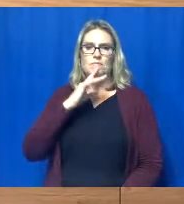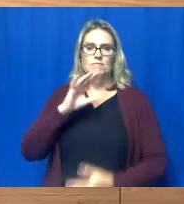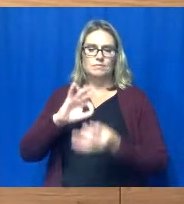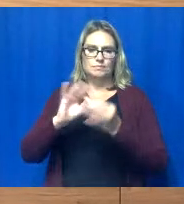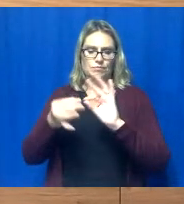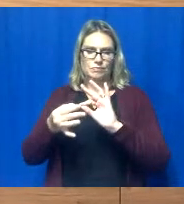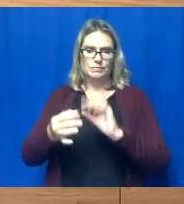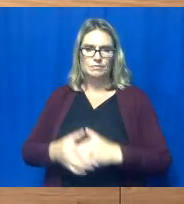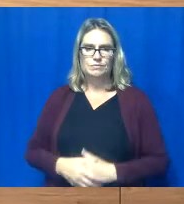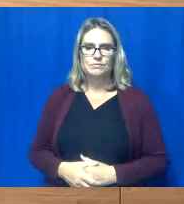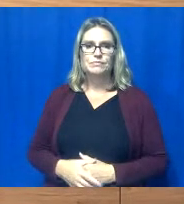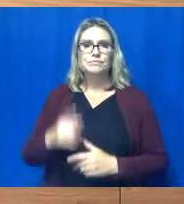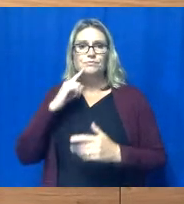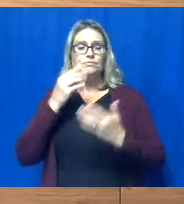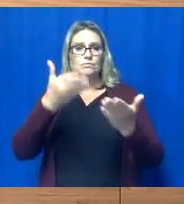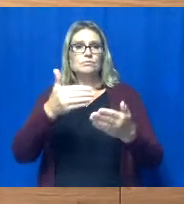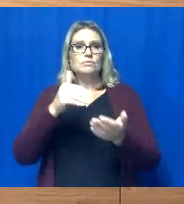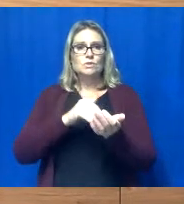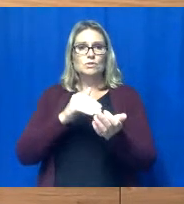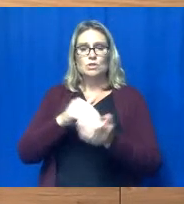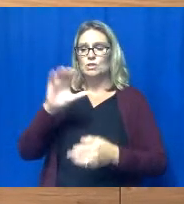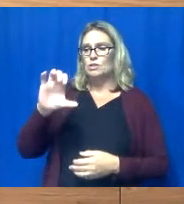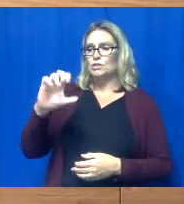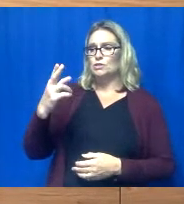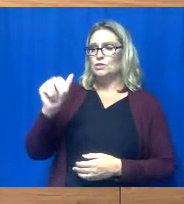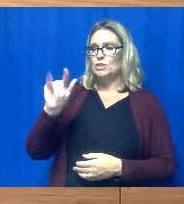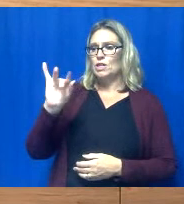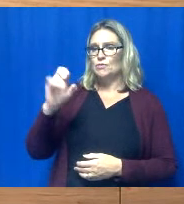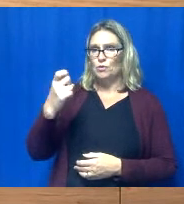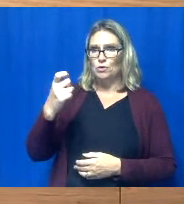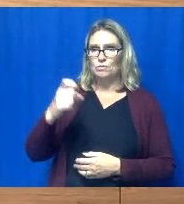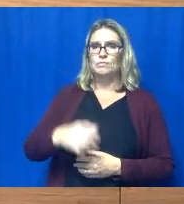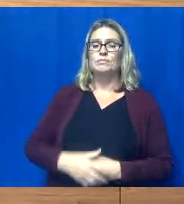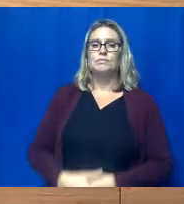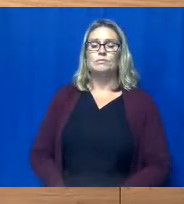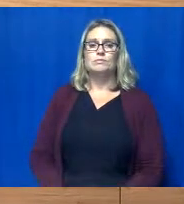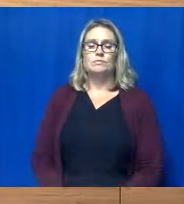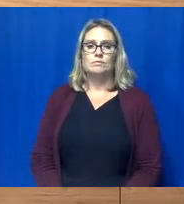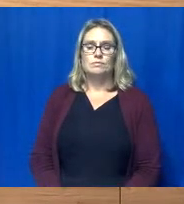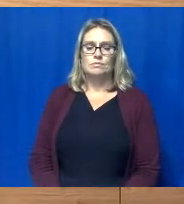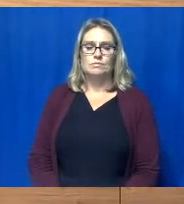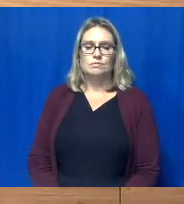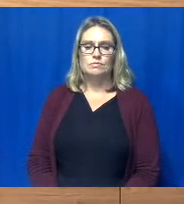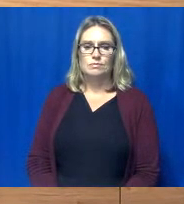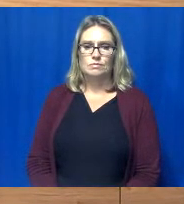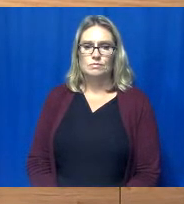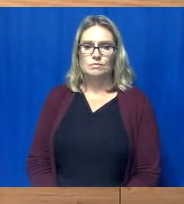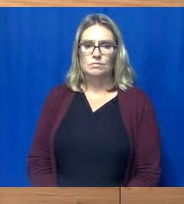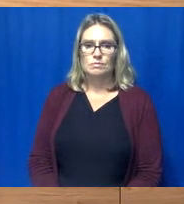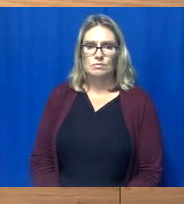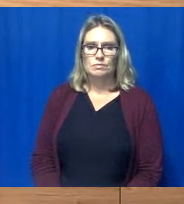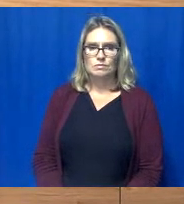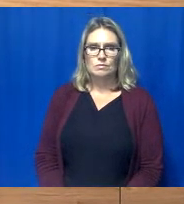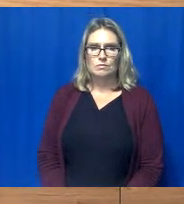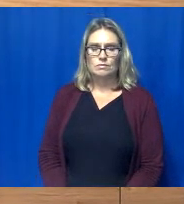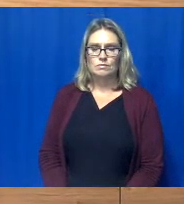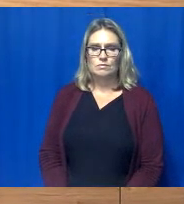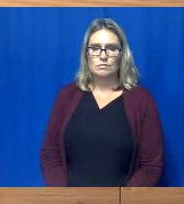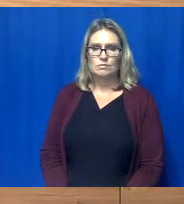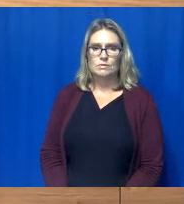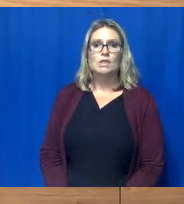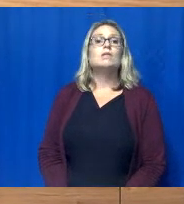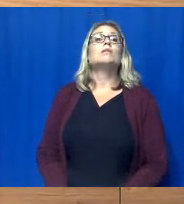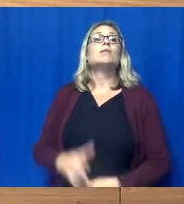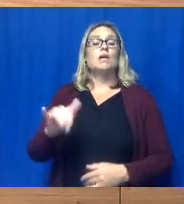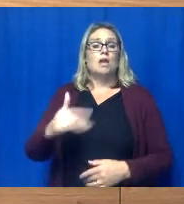Dr. Chalifou and perhaps Dr. Desrosiers as well. The approach at this time for the province is that healthcare workers